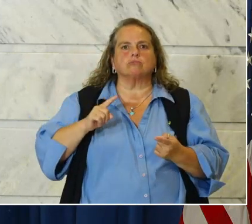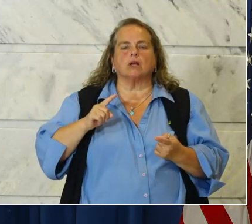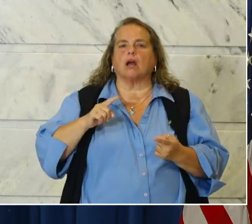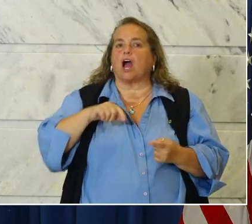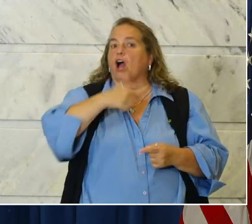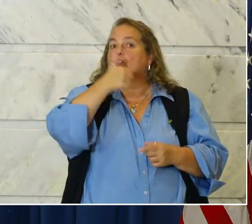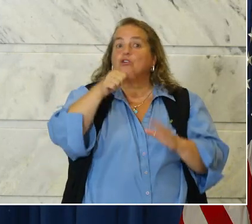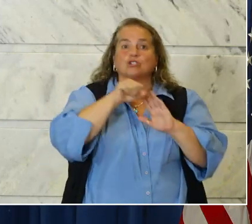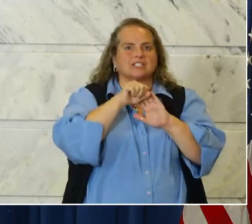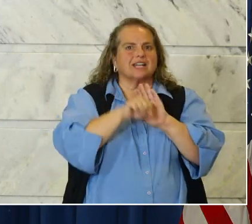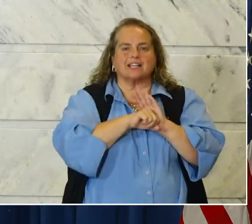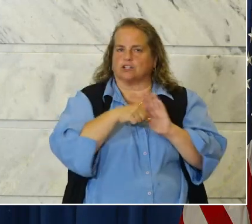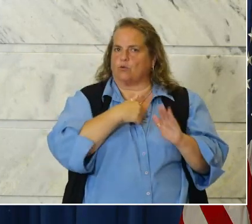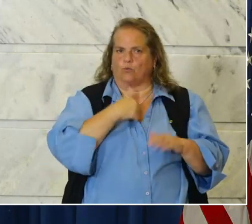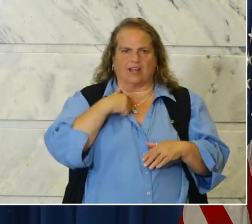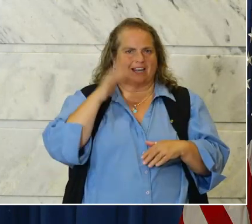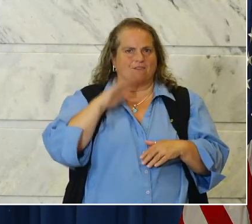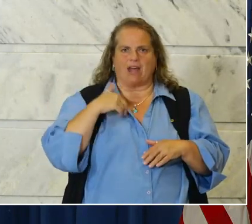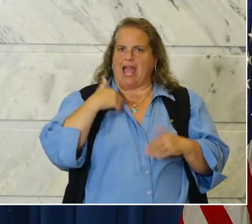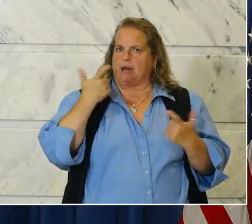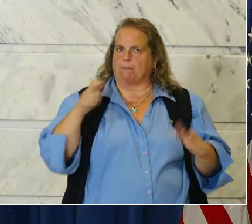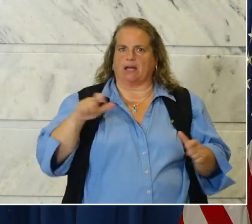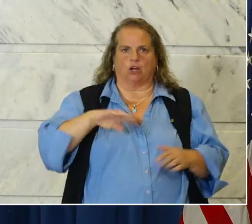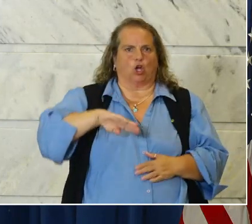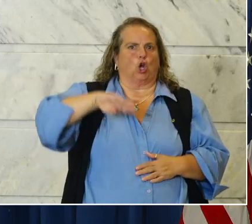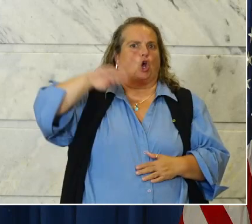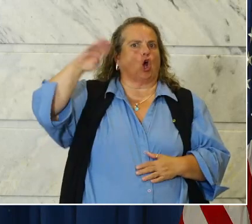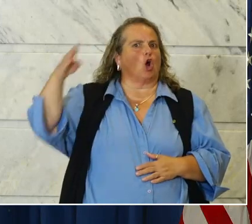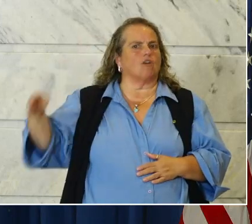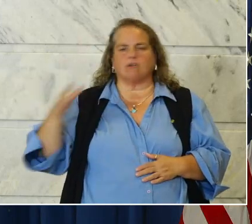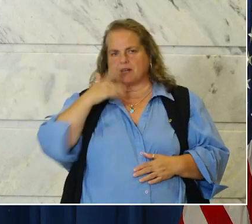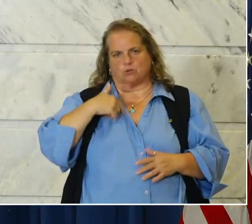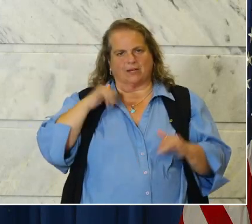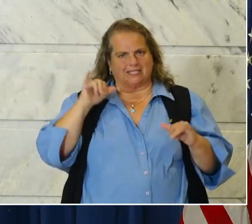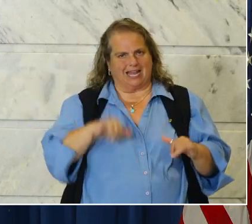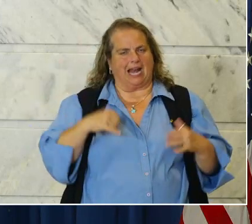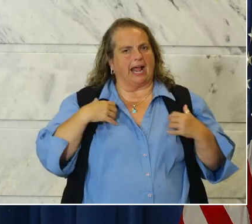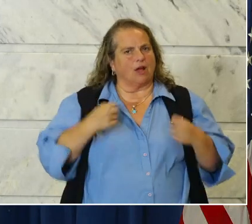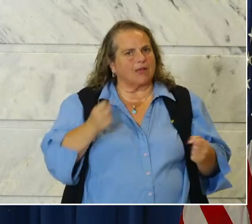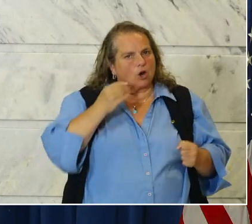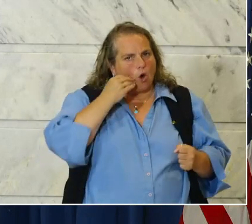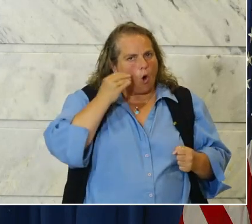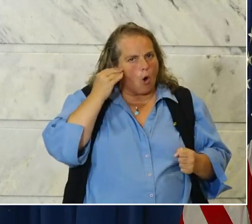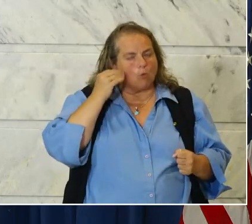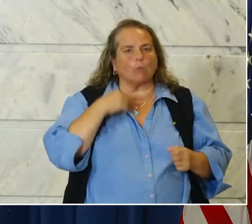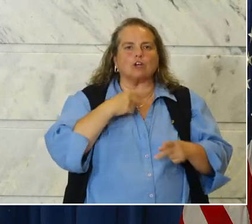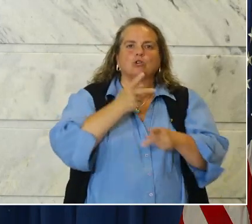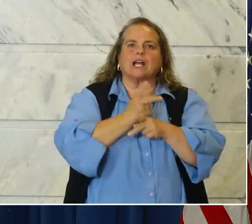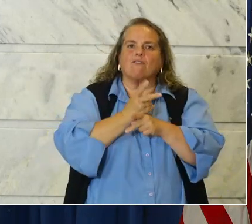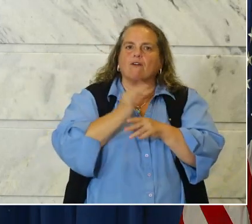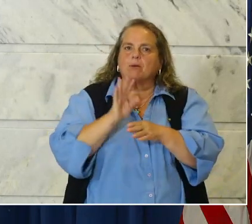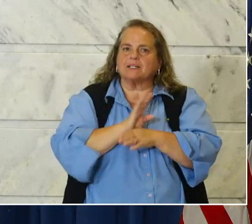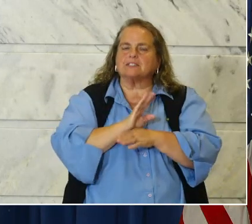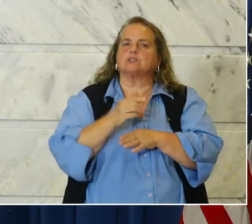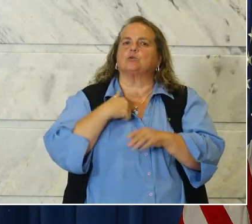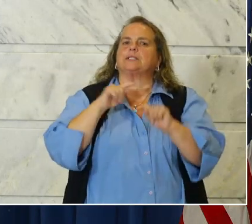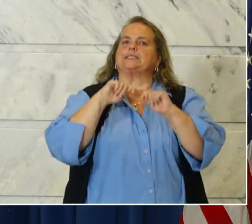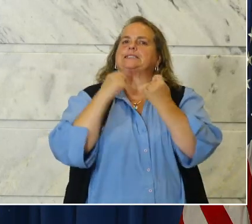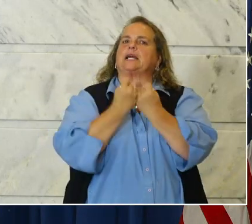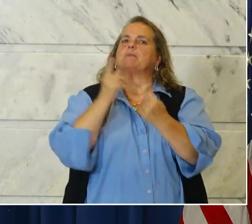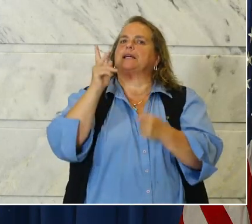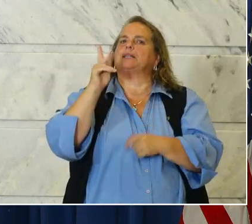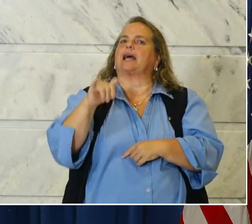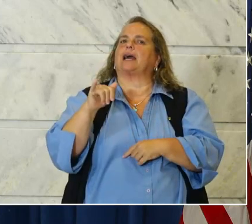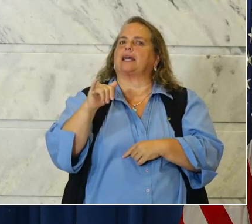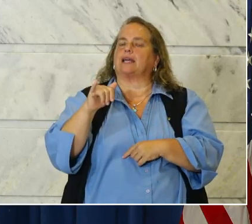never had a big bump. And that's because we stayed healthy at home and we took care of business and we got it done as Team Kentucky. And what you can see is